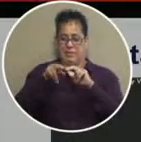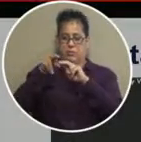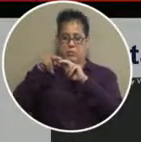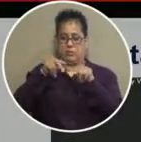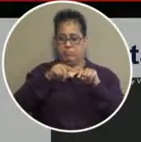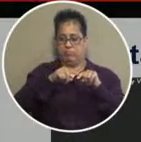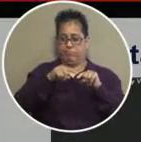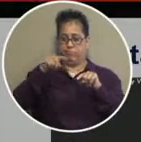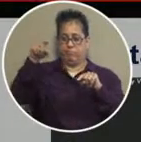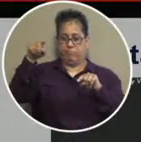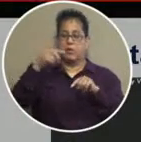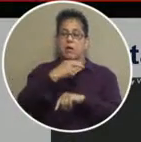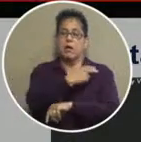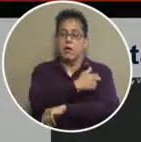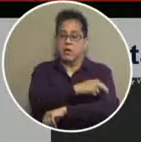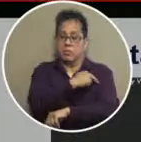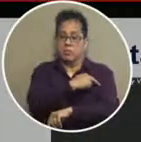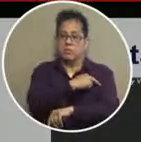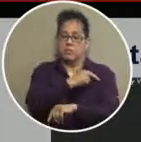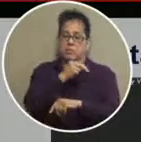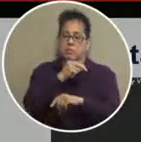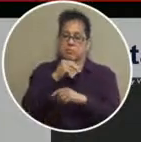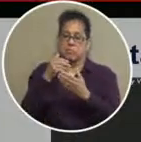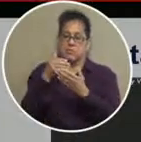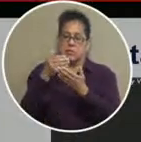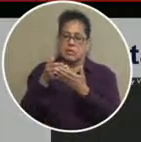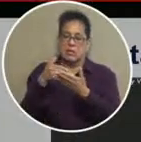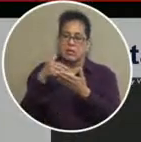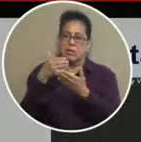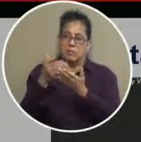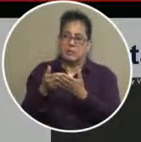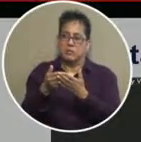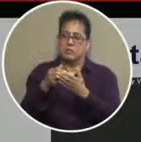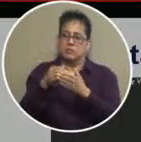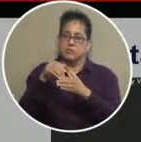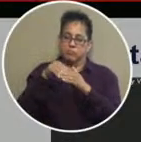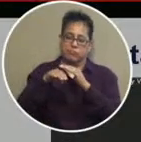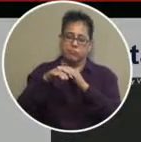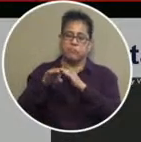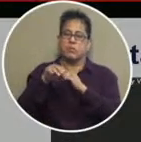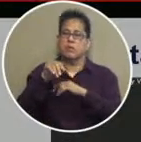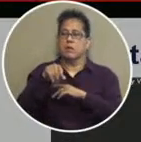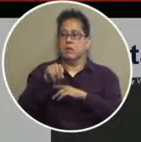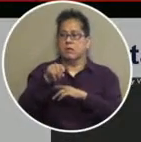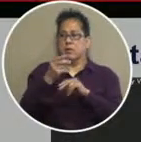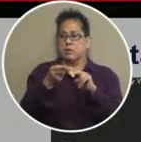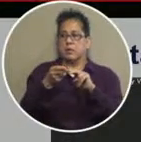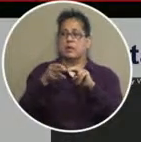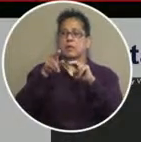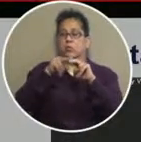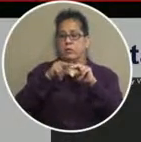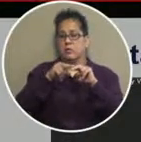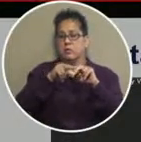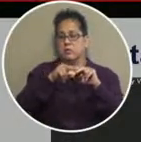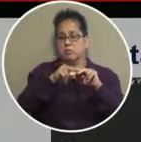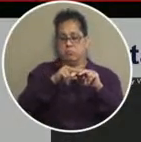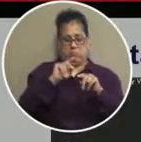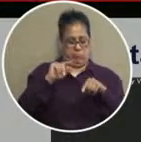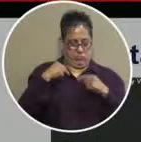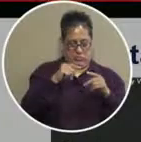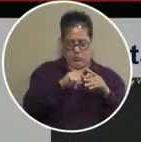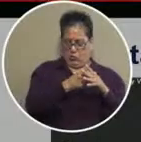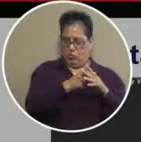in hospitalizations and admissions by week, and it has been increasing steadily